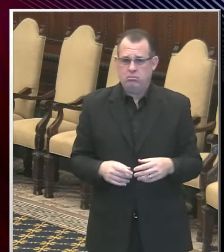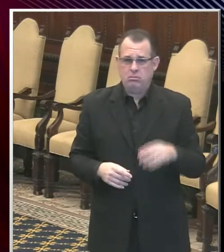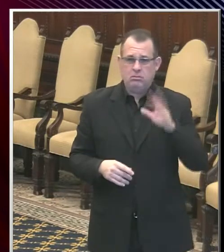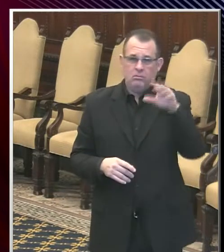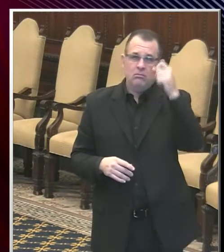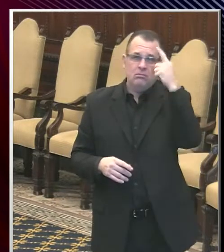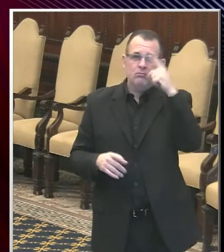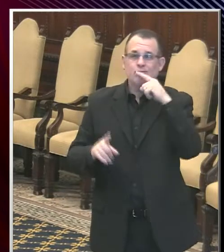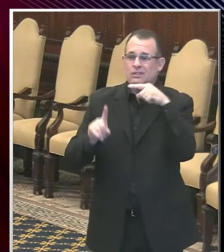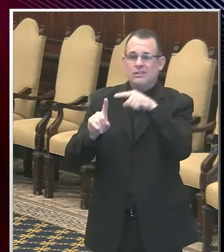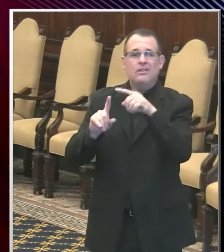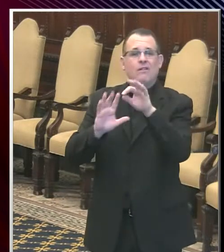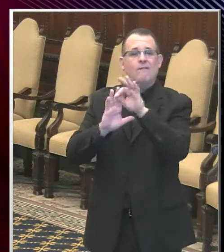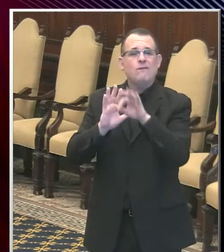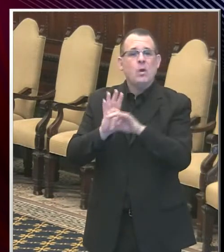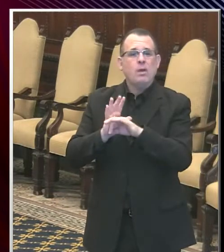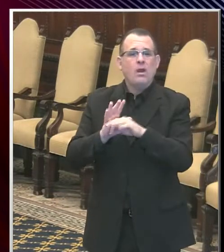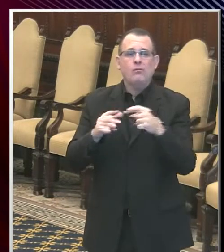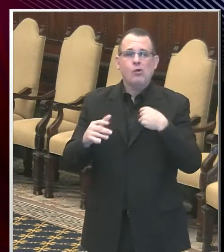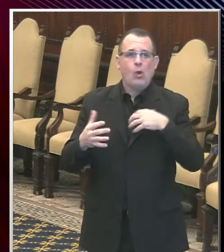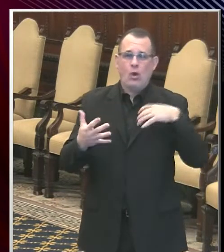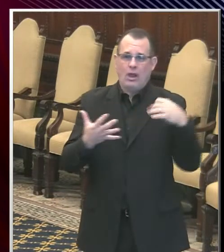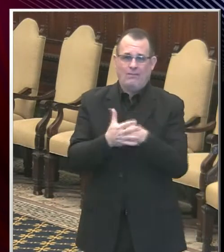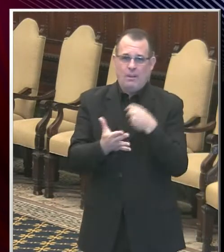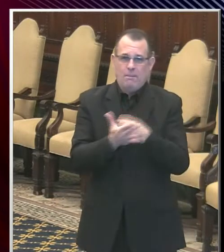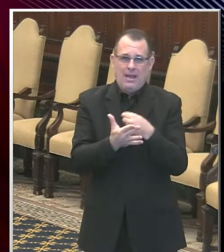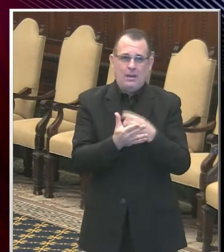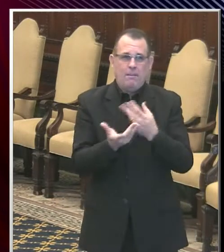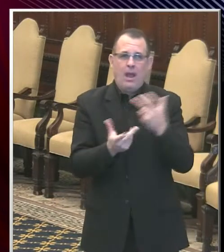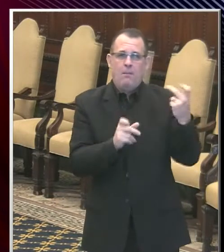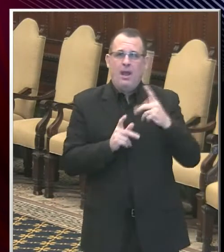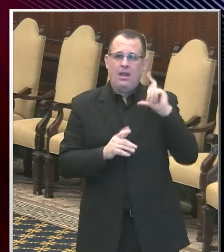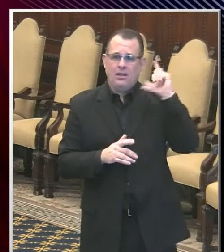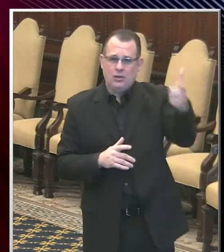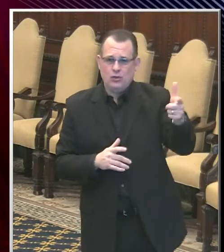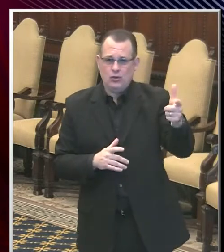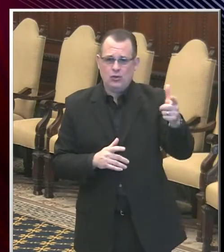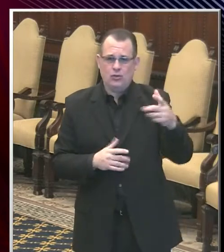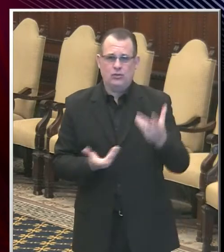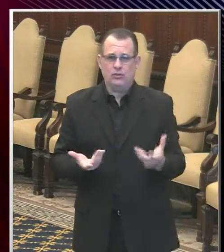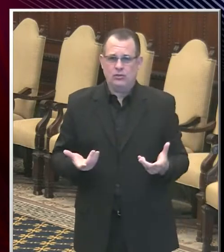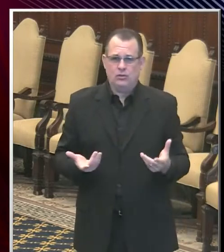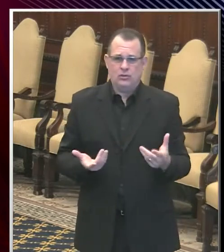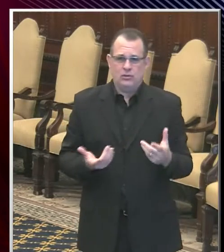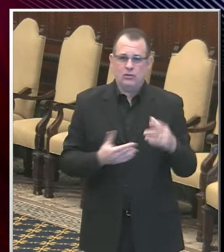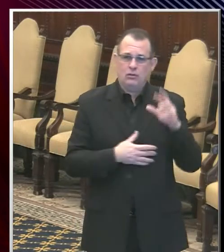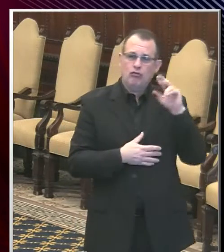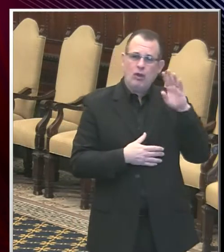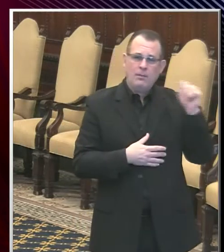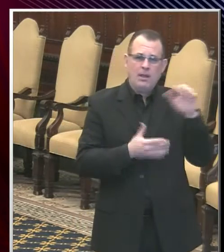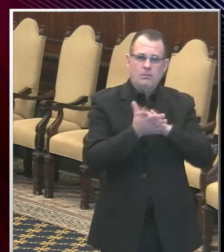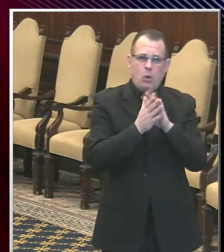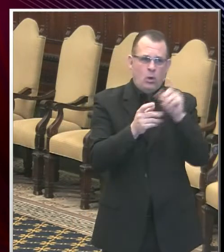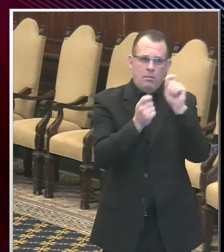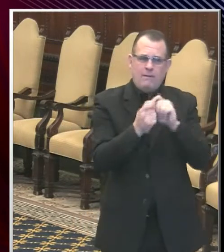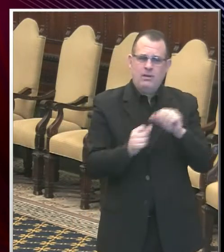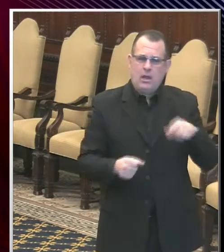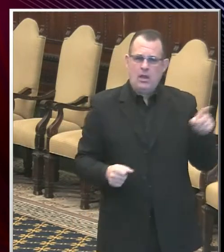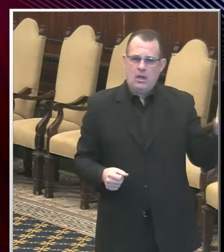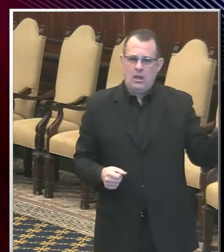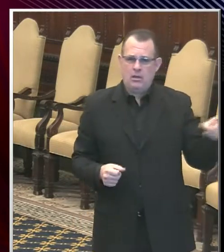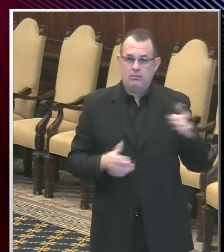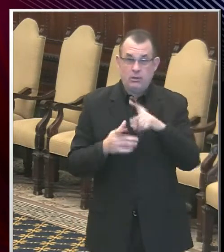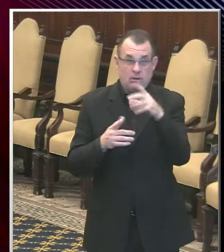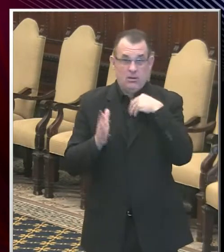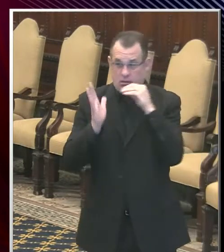in reimbursements. Some stuff is COVID reimbursable, and Rob could be more specific. But what we put in there,